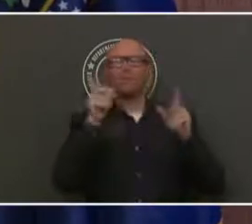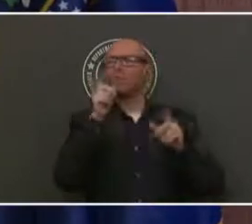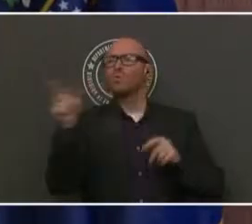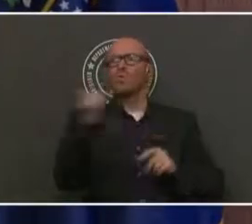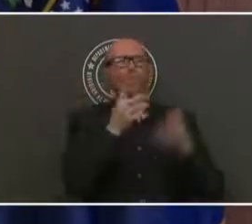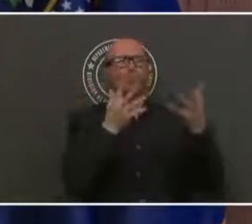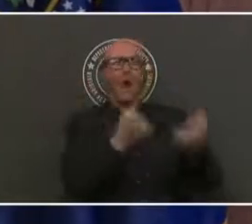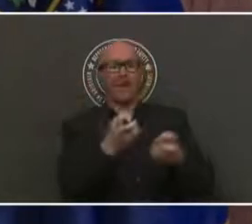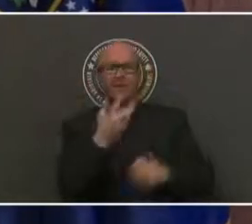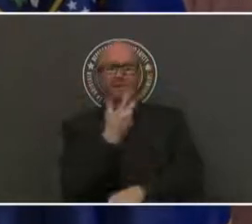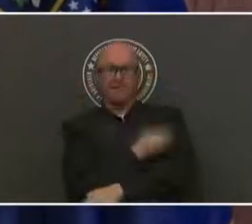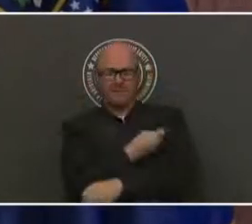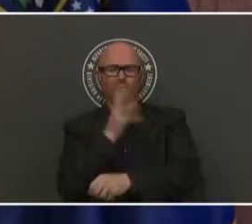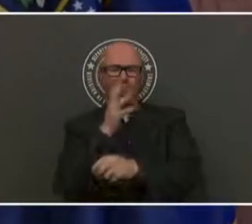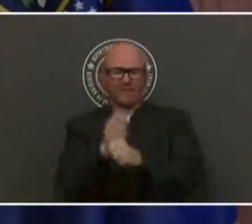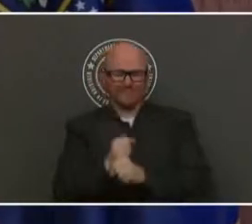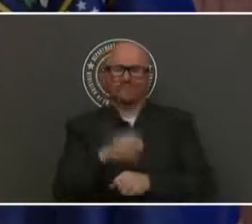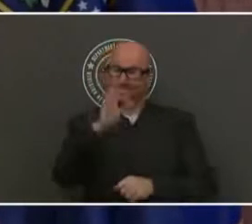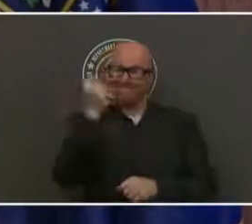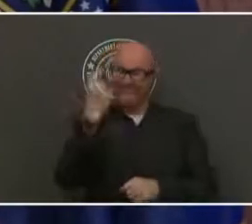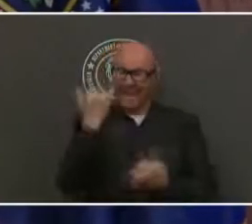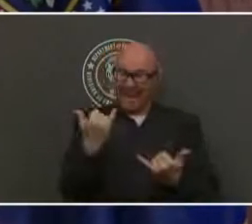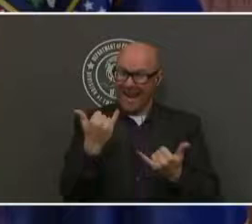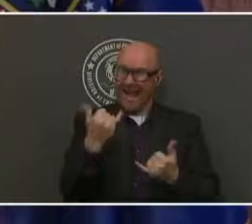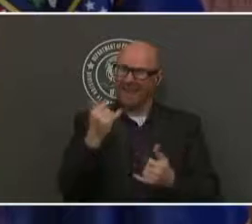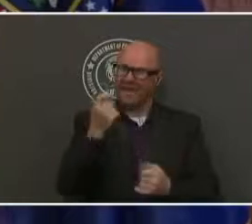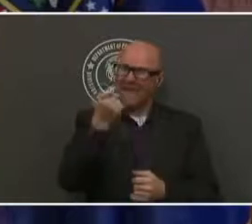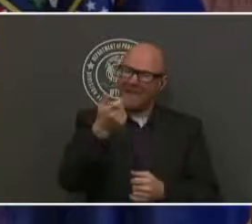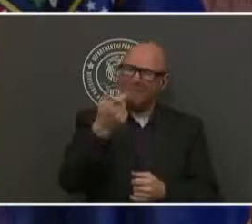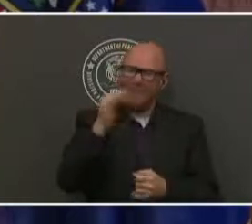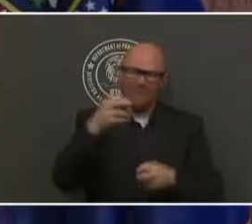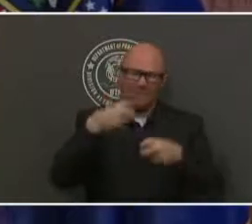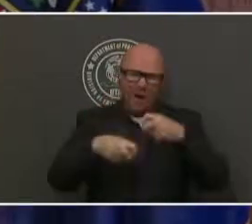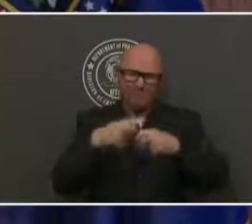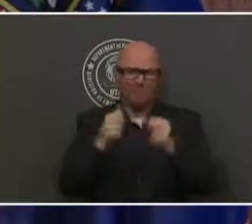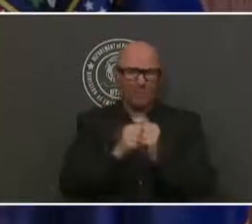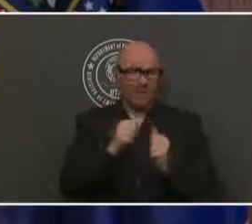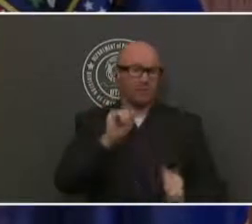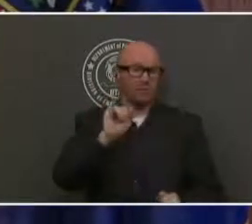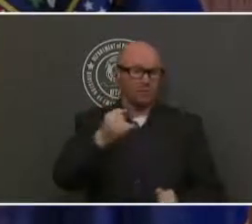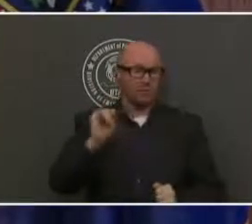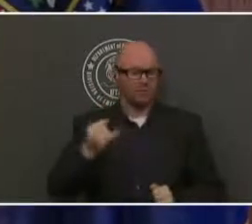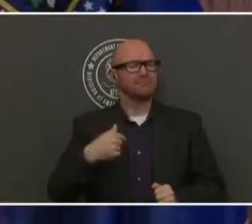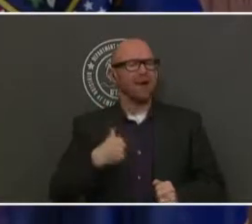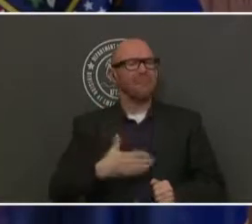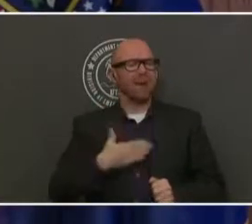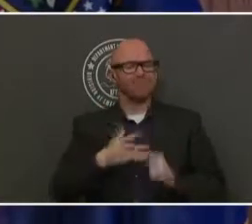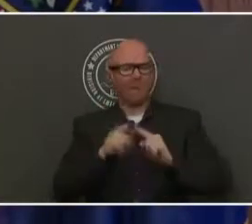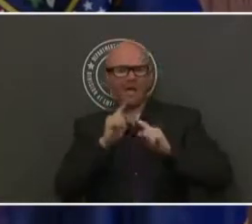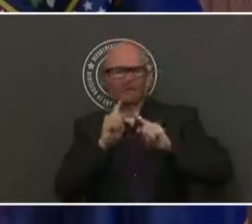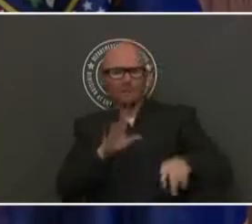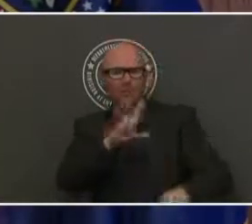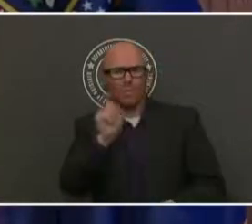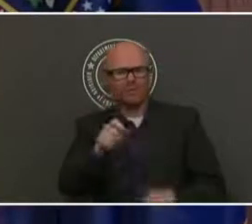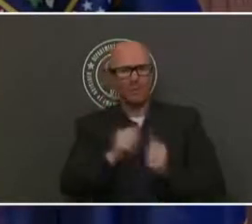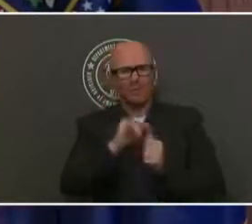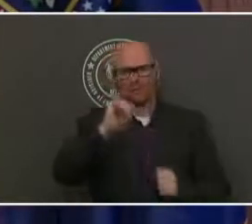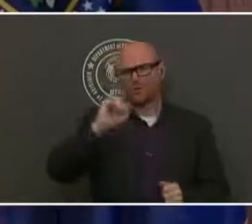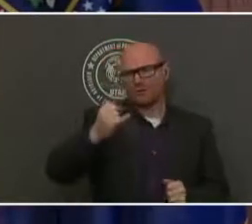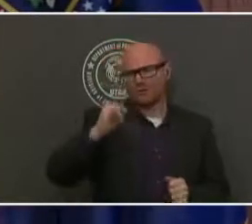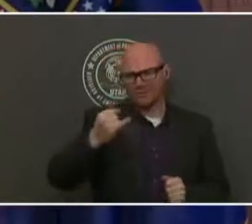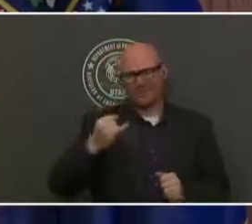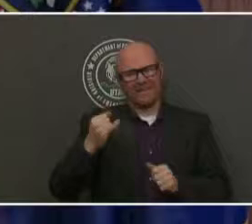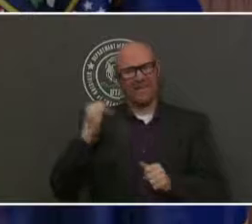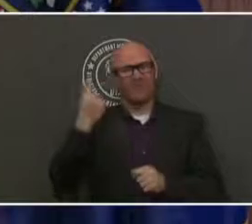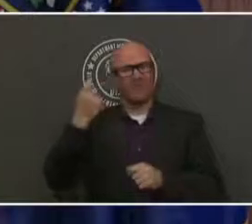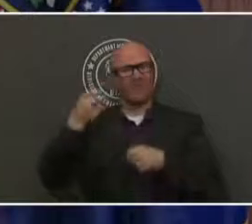had a little blip with the Johnson & Johnson vaccine that I'm happy to discuss if you have any questions there. But our ability, and I